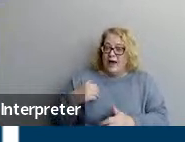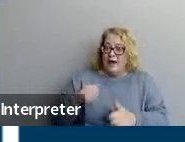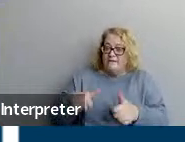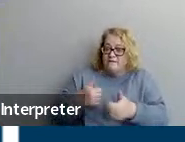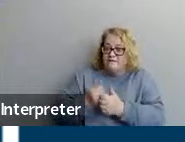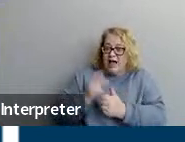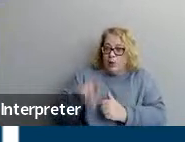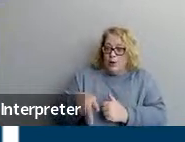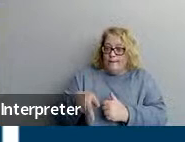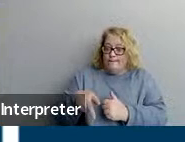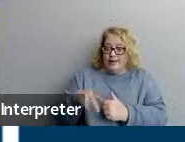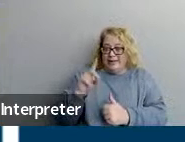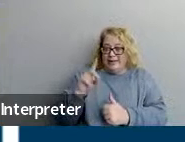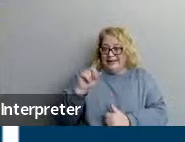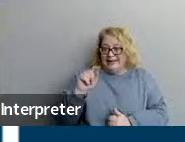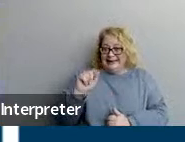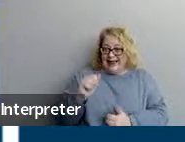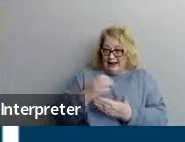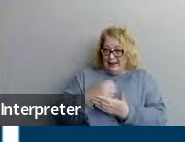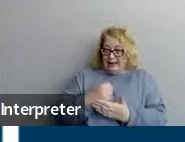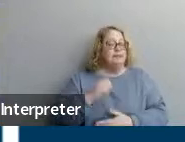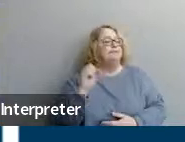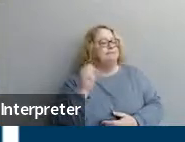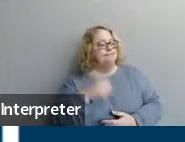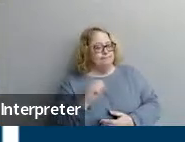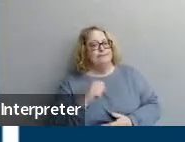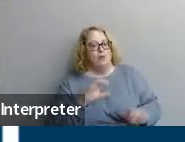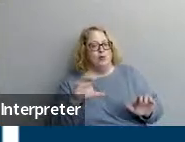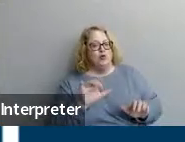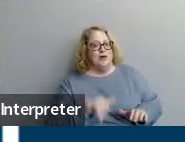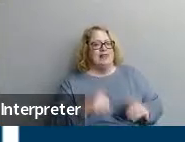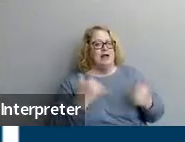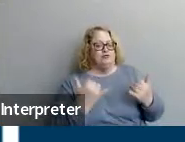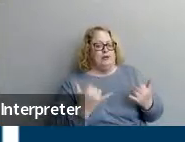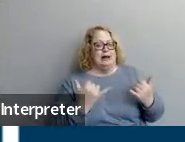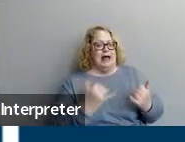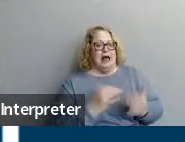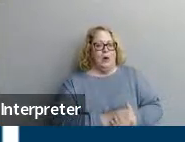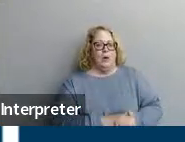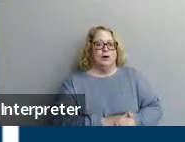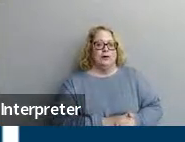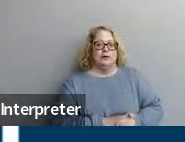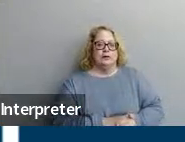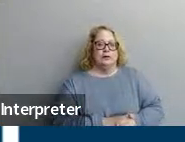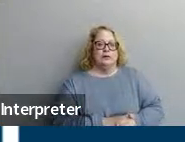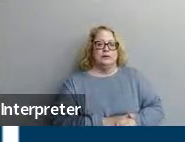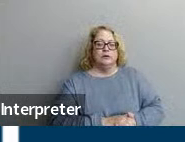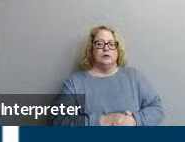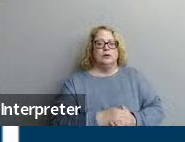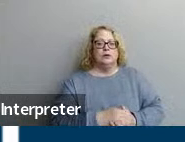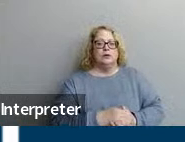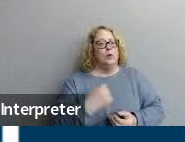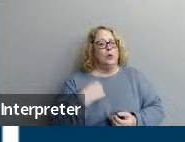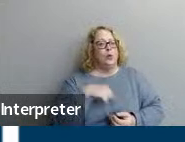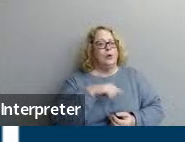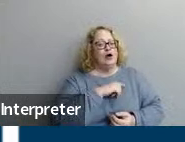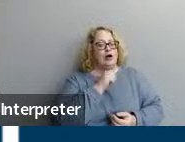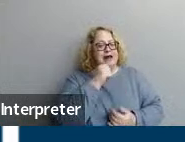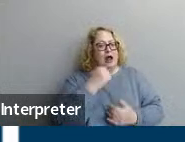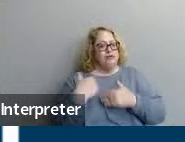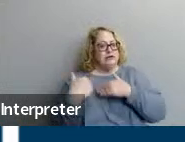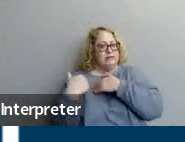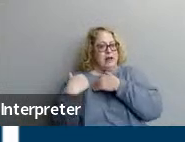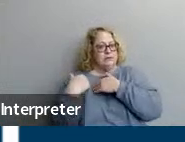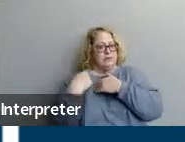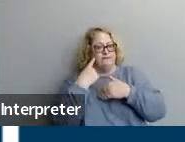follow-up data collecting? We do. We're in the midst of it right now. So while we are not responsible for